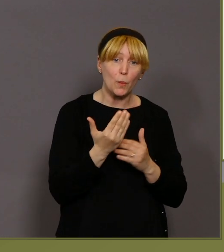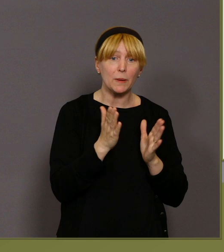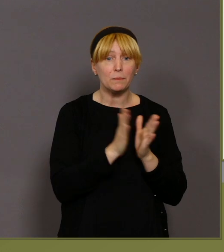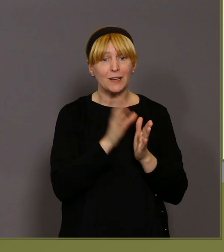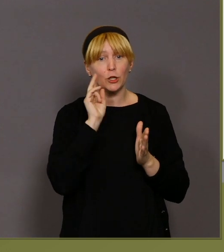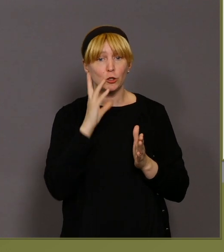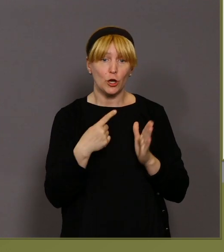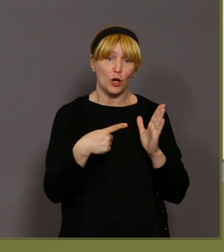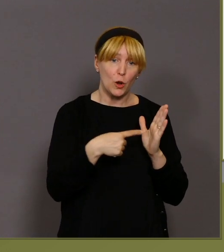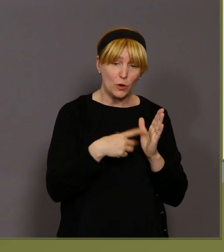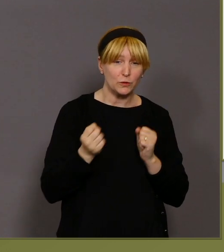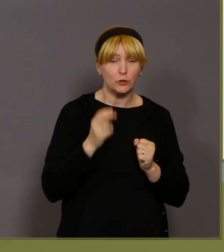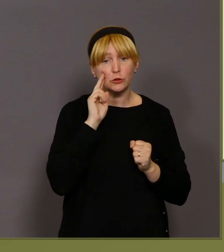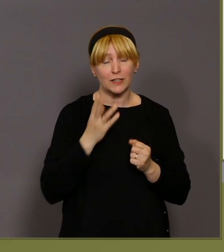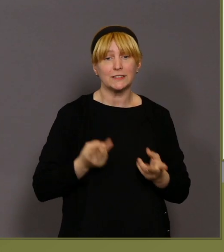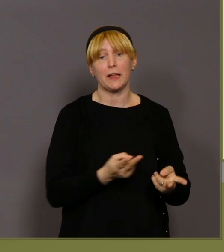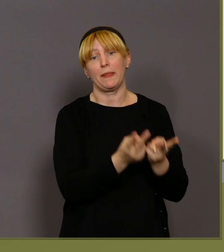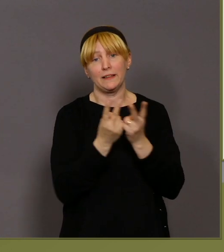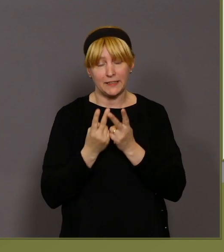the new standard revision.